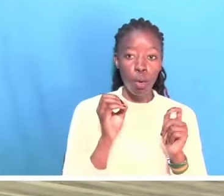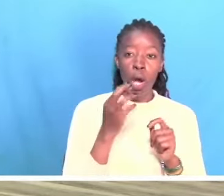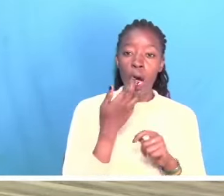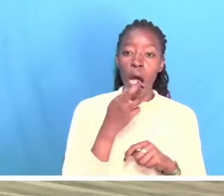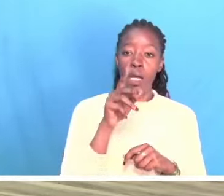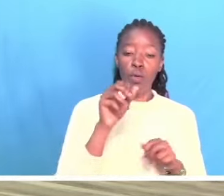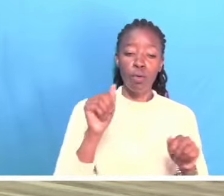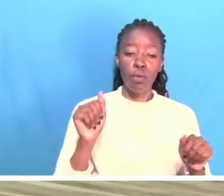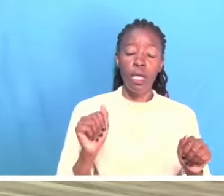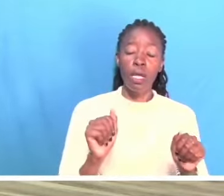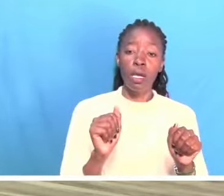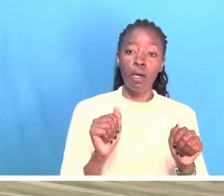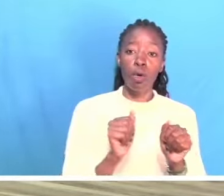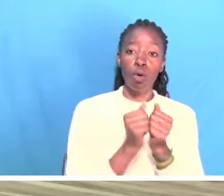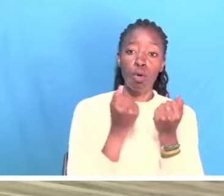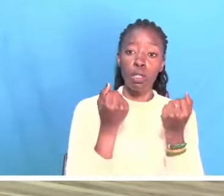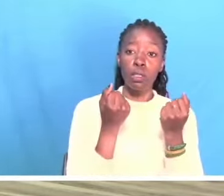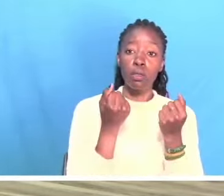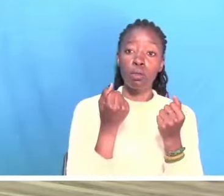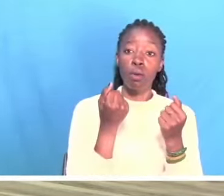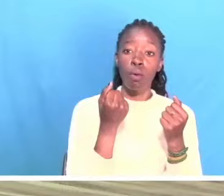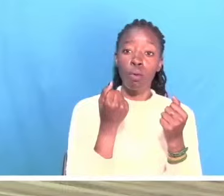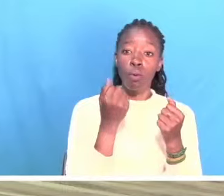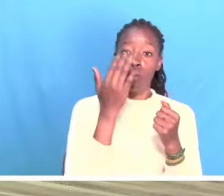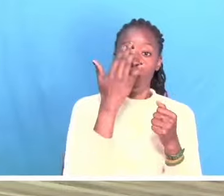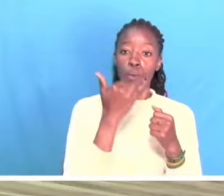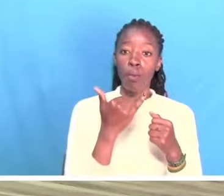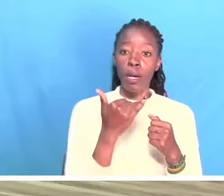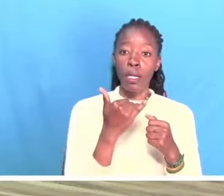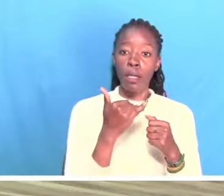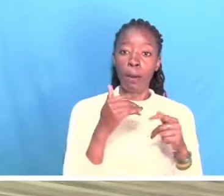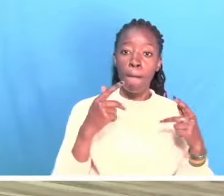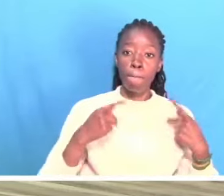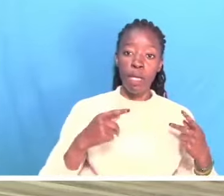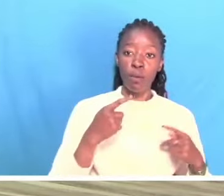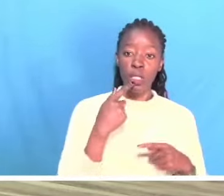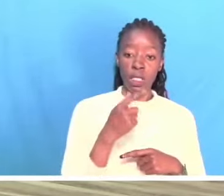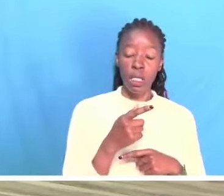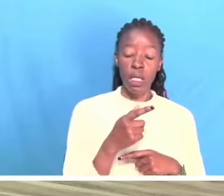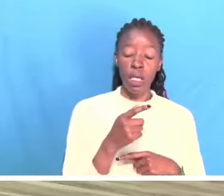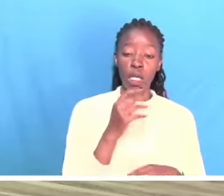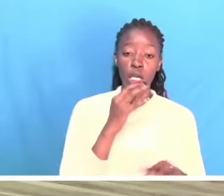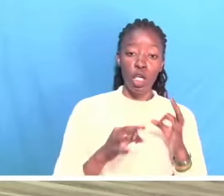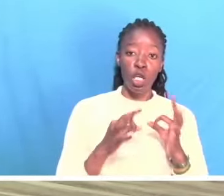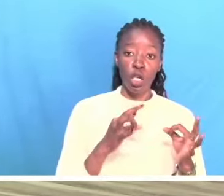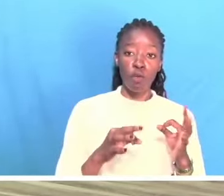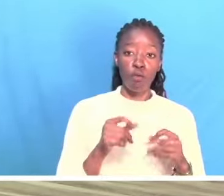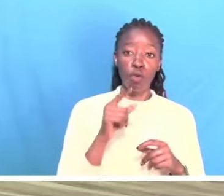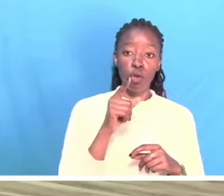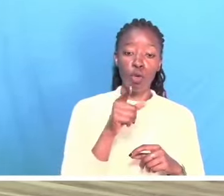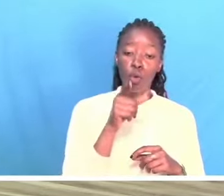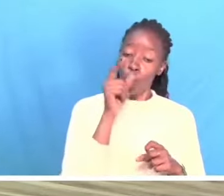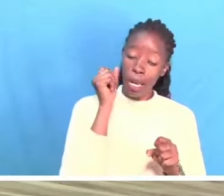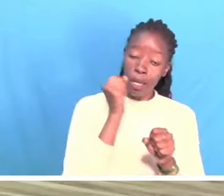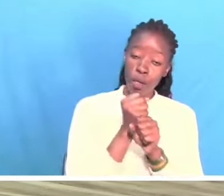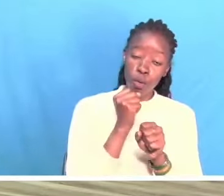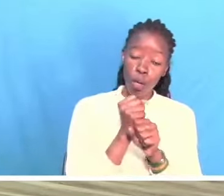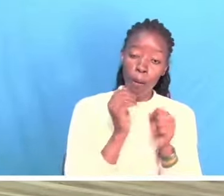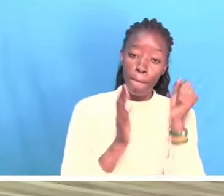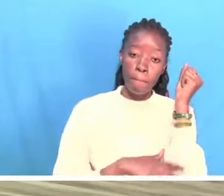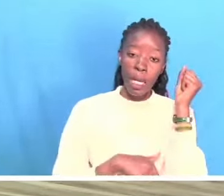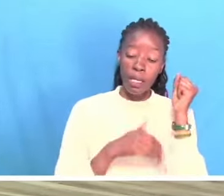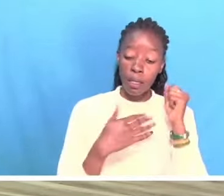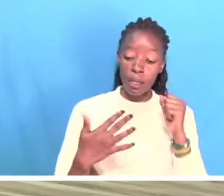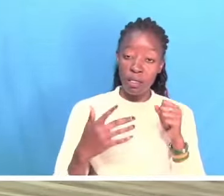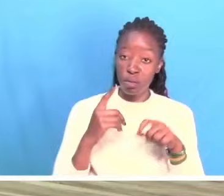why other people look at you and say, come so and so can do this. What about me? And me, I'm not even Kiyogozi Hapabele.